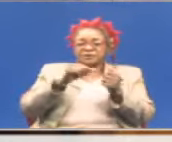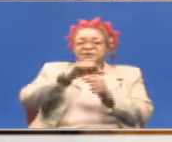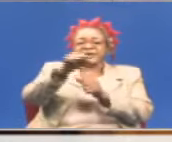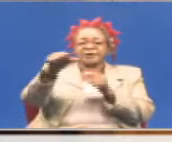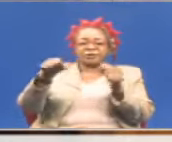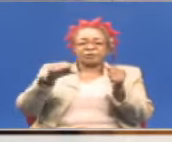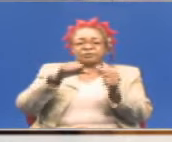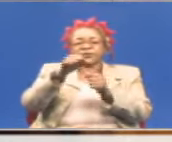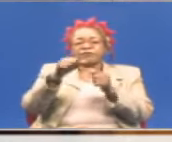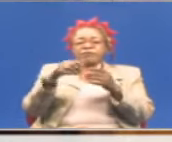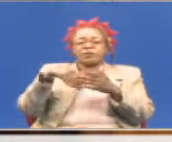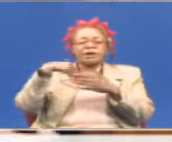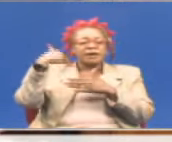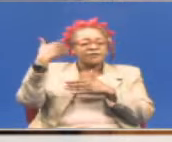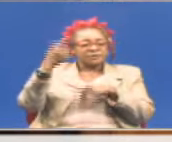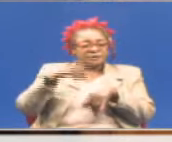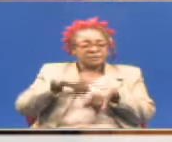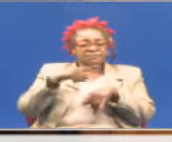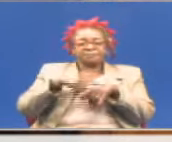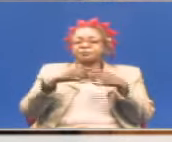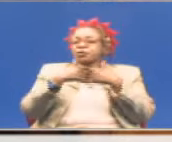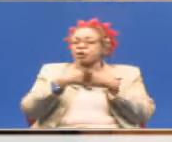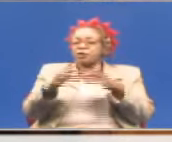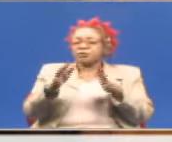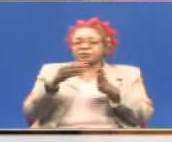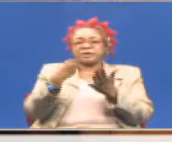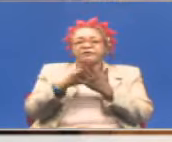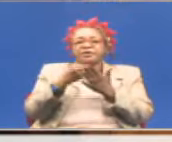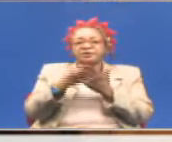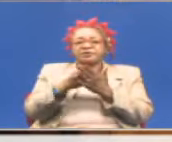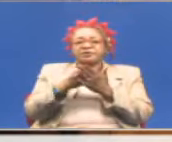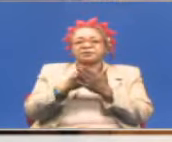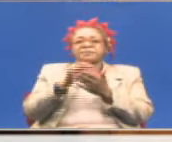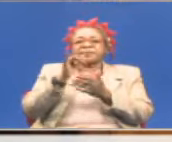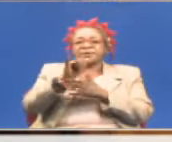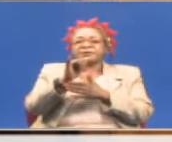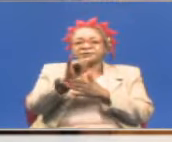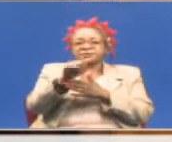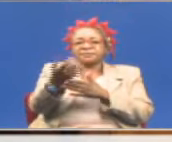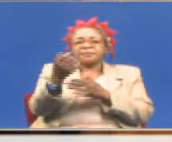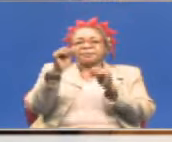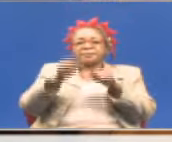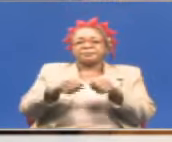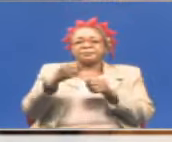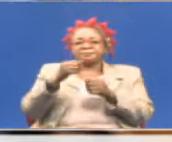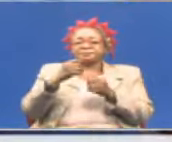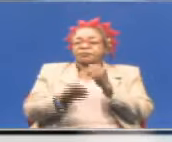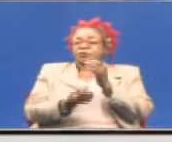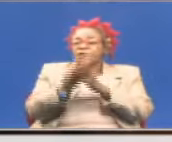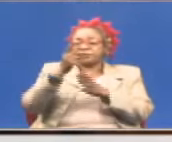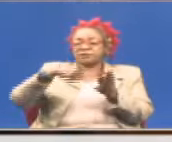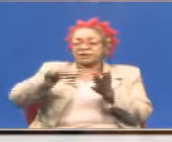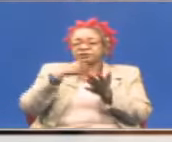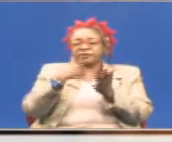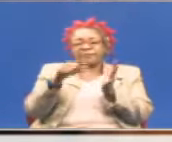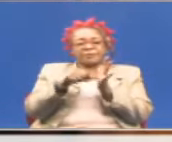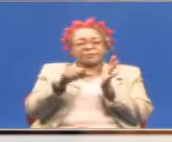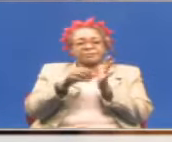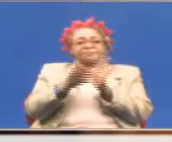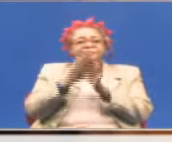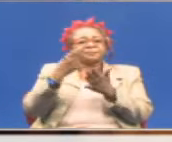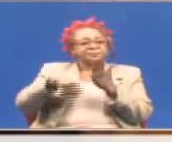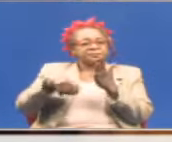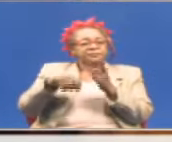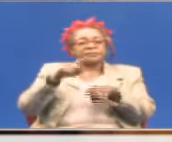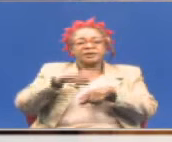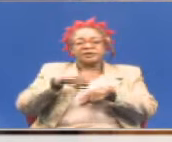keep losing every 5 or 10 years. It's a cycle that can actually cause us to have a lot of problems with the taxes. Because when you